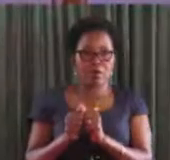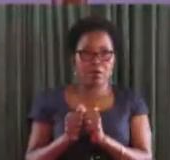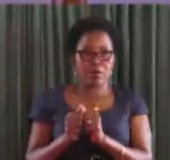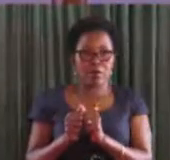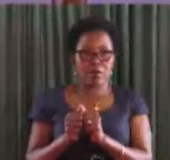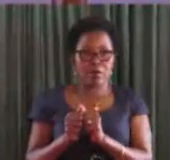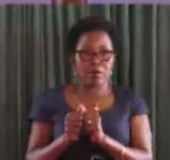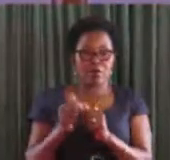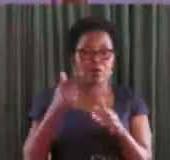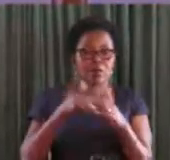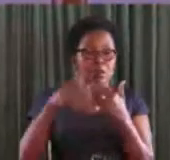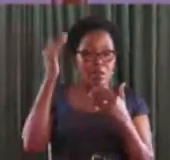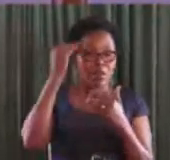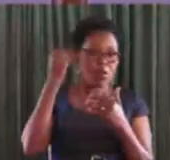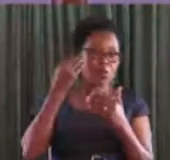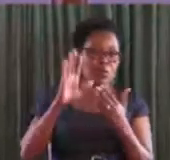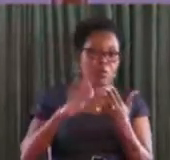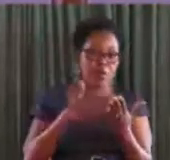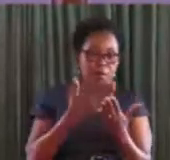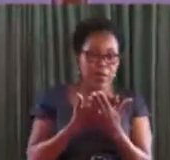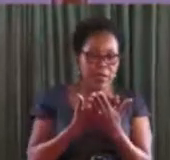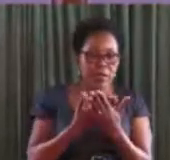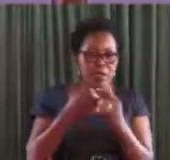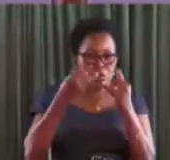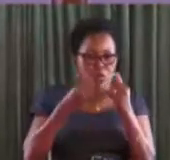in the Court of Appeal, identifying